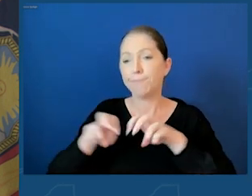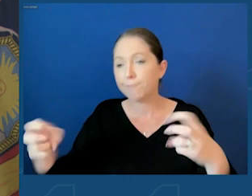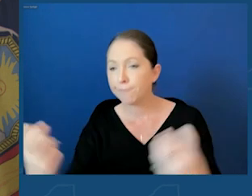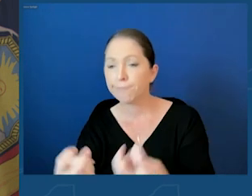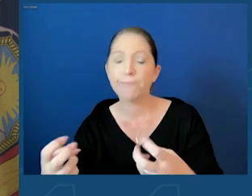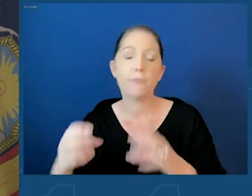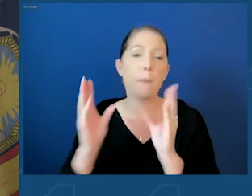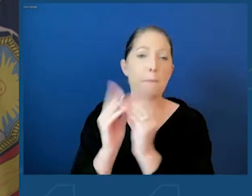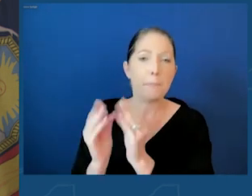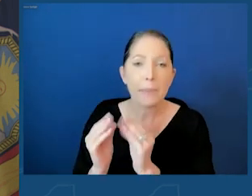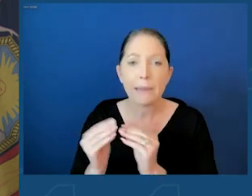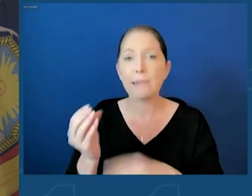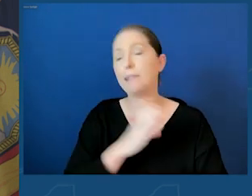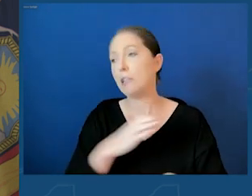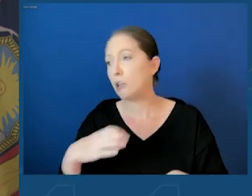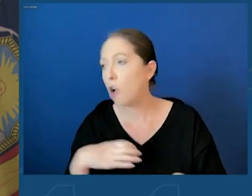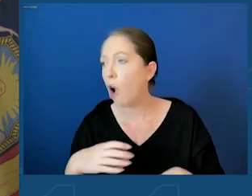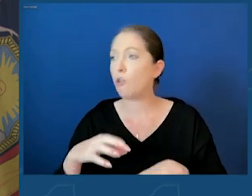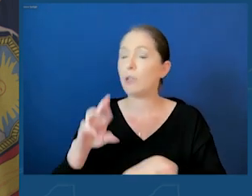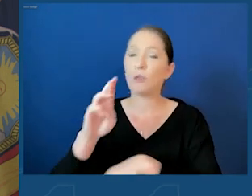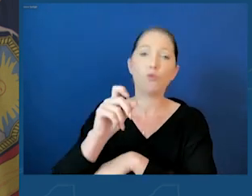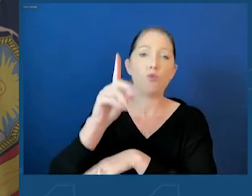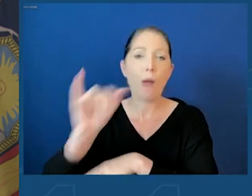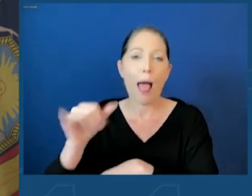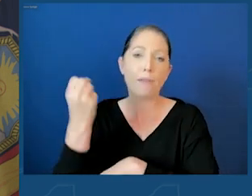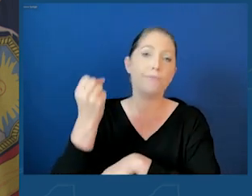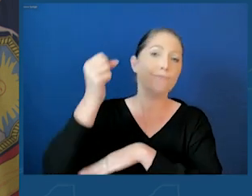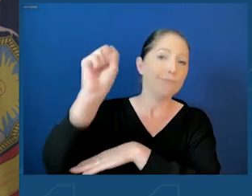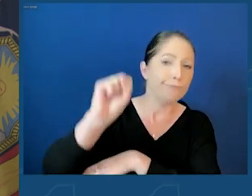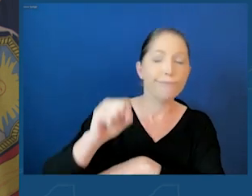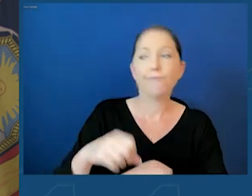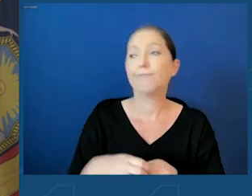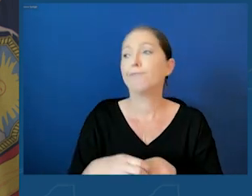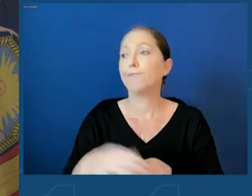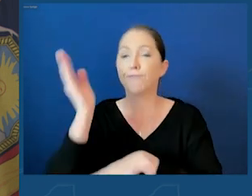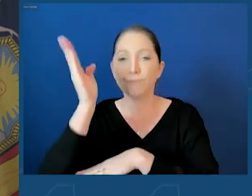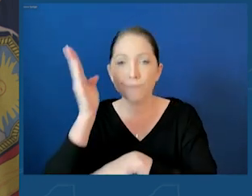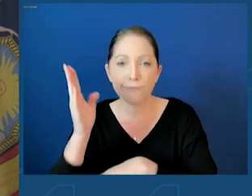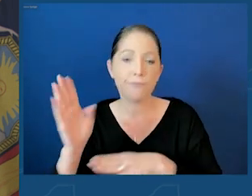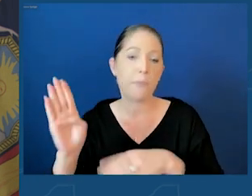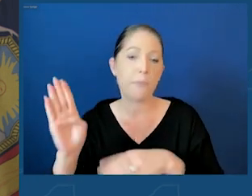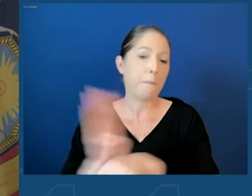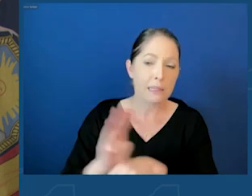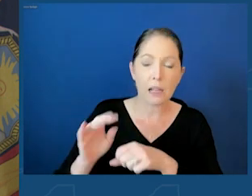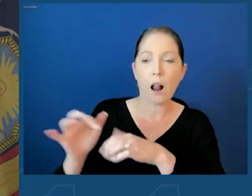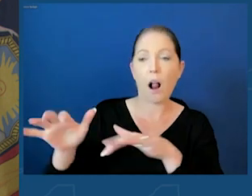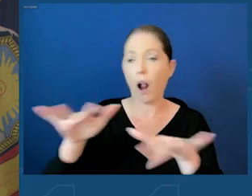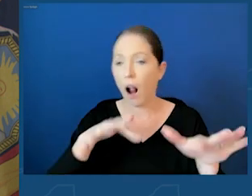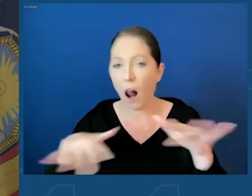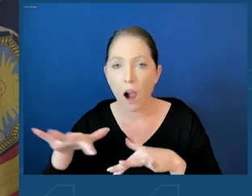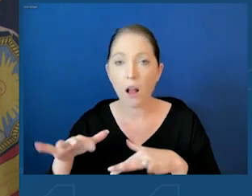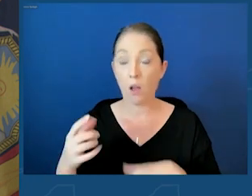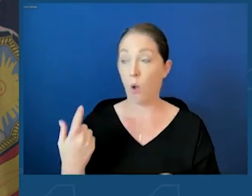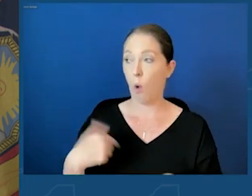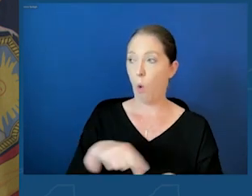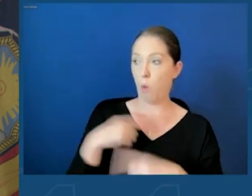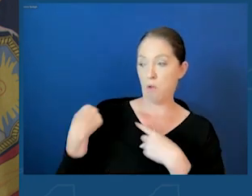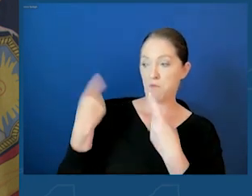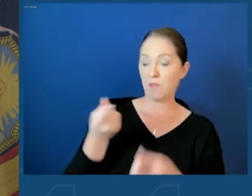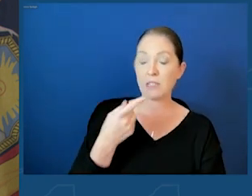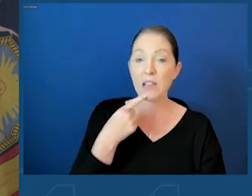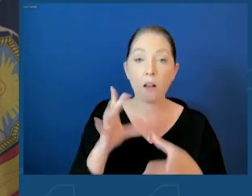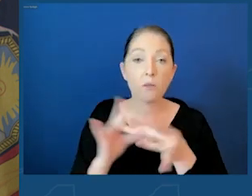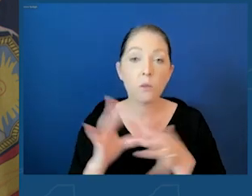at rallies with labor, press conferences, and working with business, what we've said all along is just